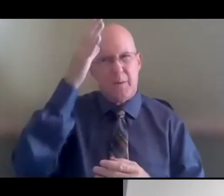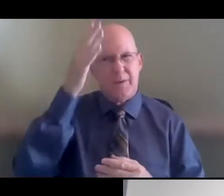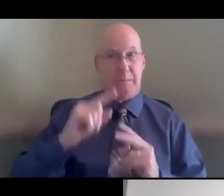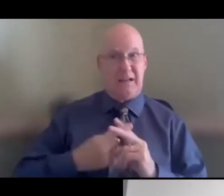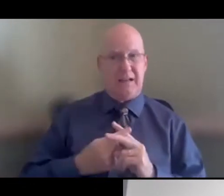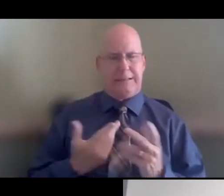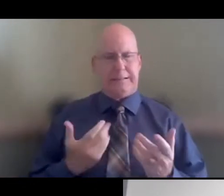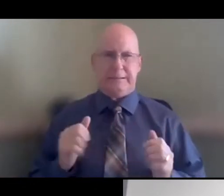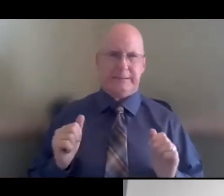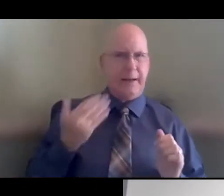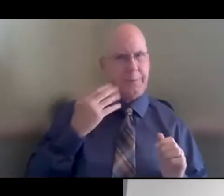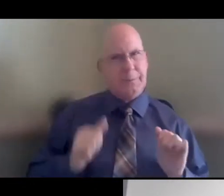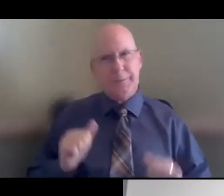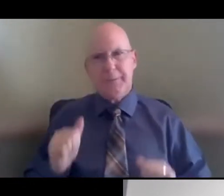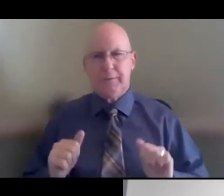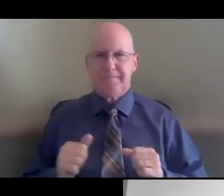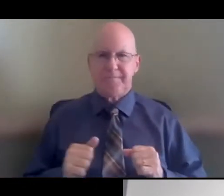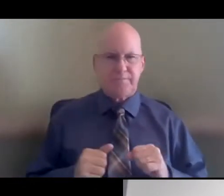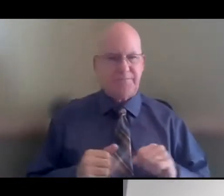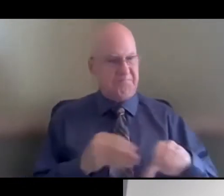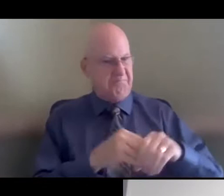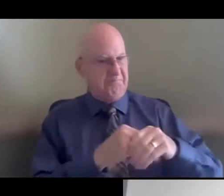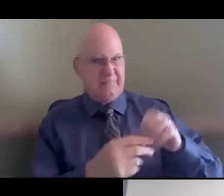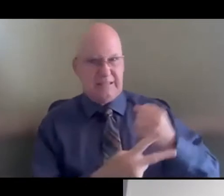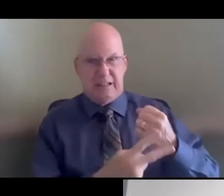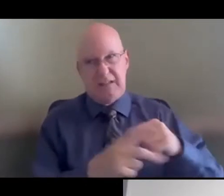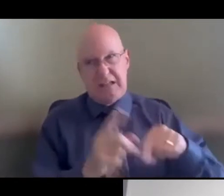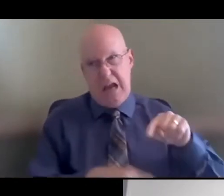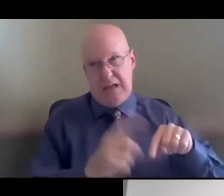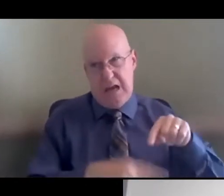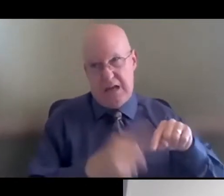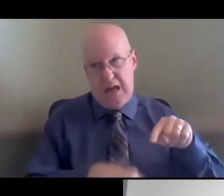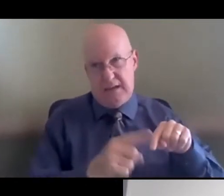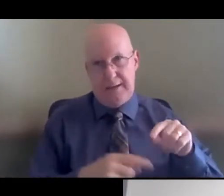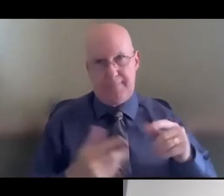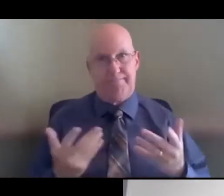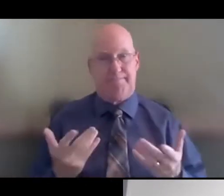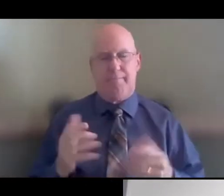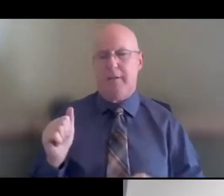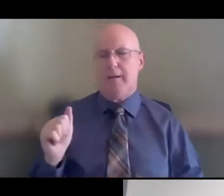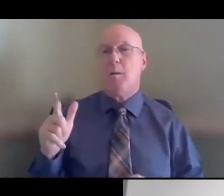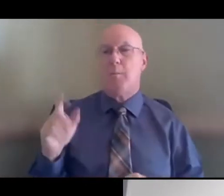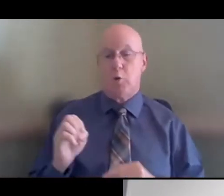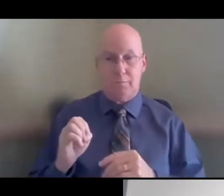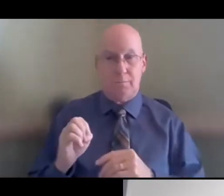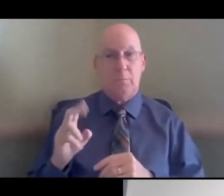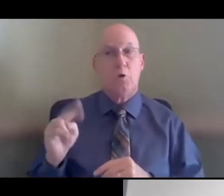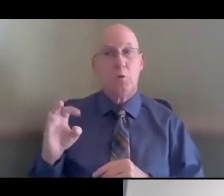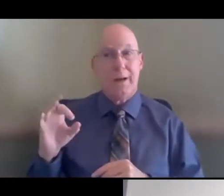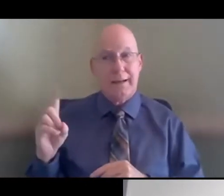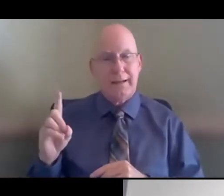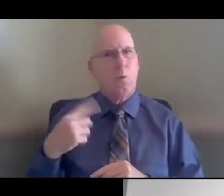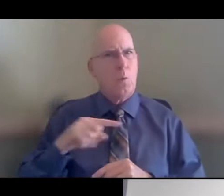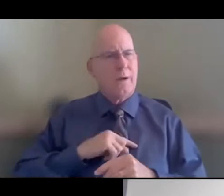been told for so long that saving isn't an option, right? And so at Able United, we've been kind of tasked with shifting that